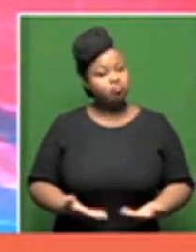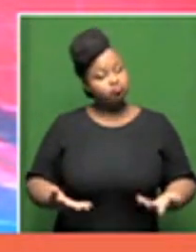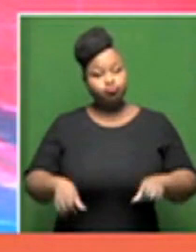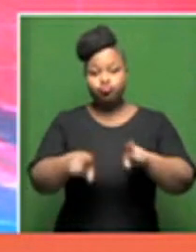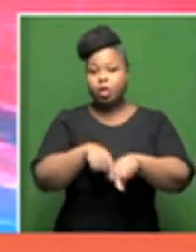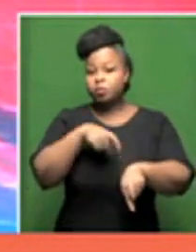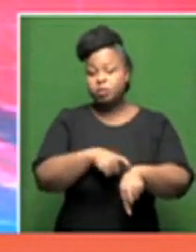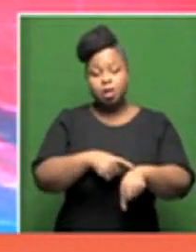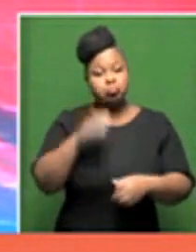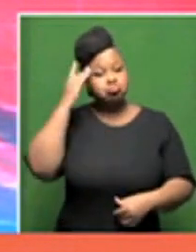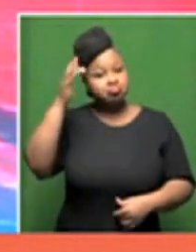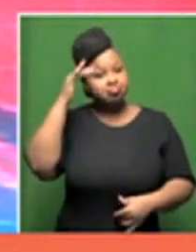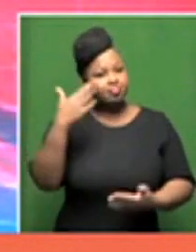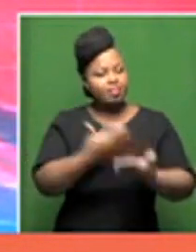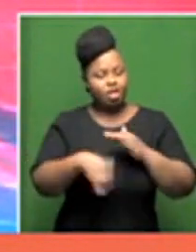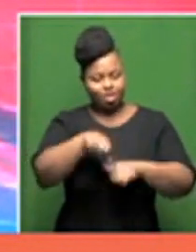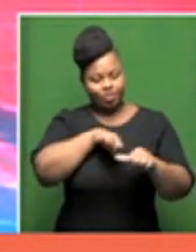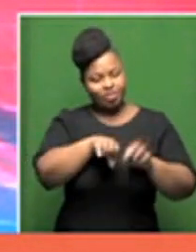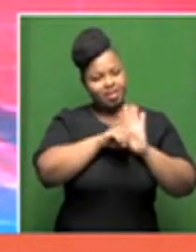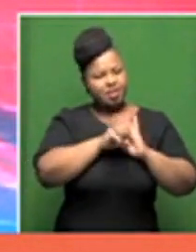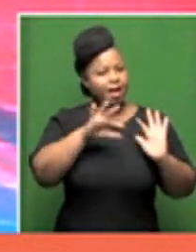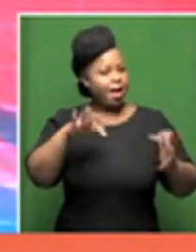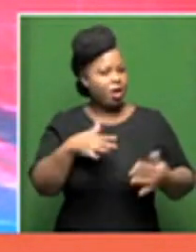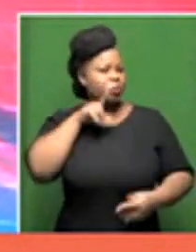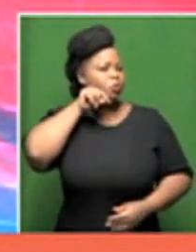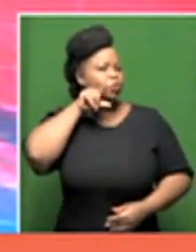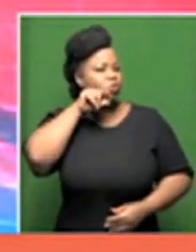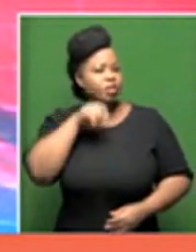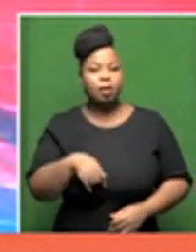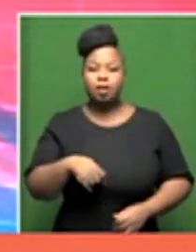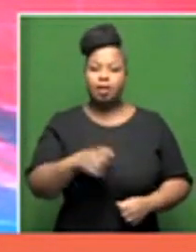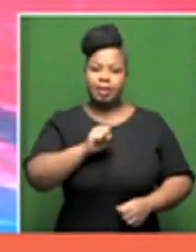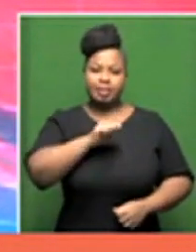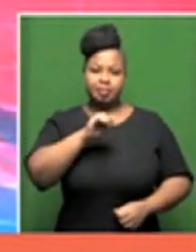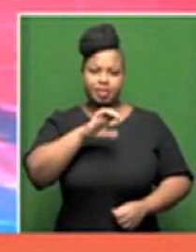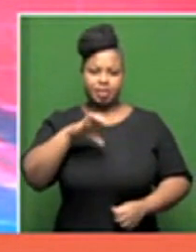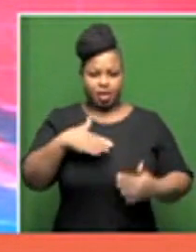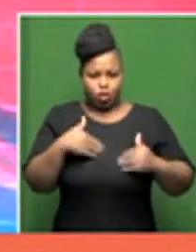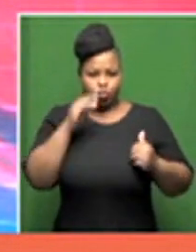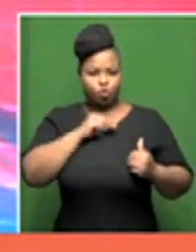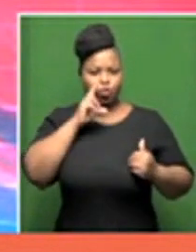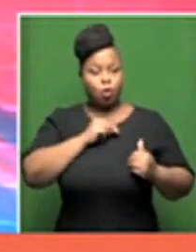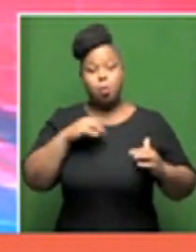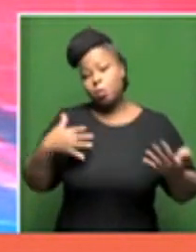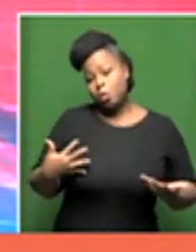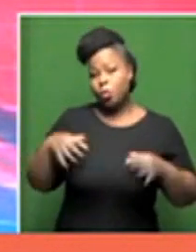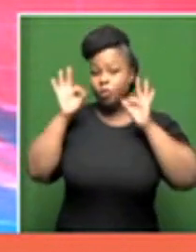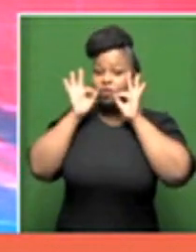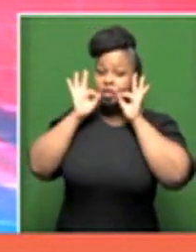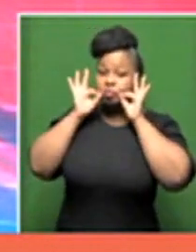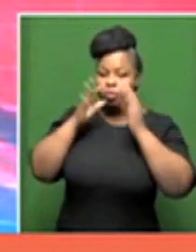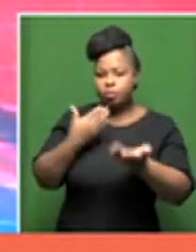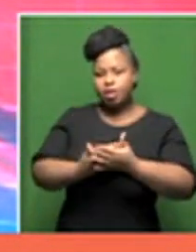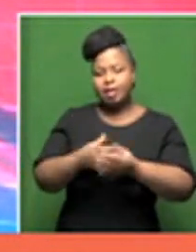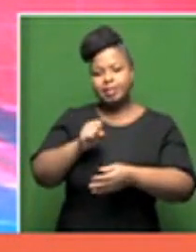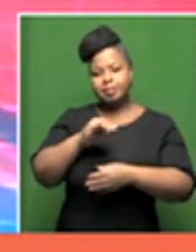You can also share your thoughts with us on social media via Twitter using @SABC Health Talk or on our Facebook